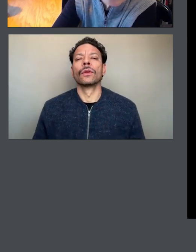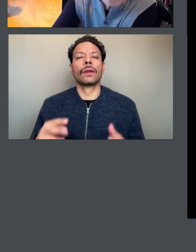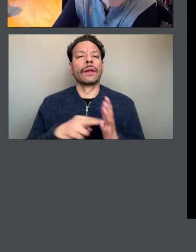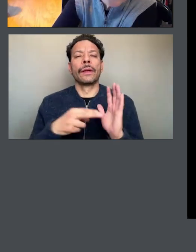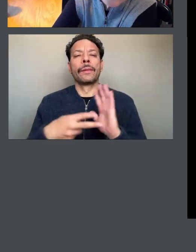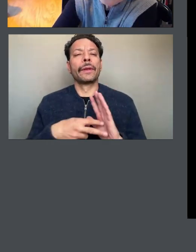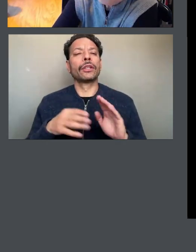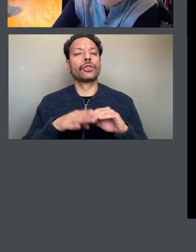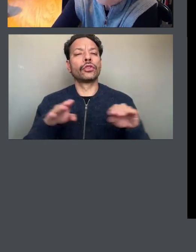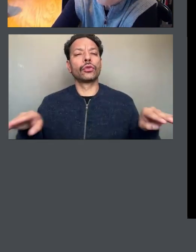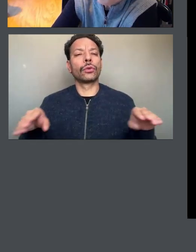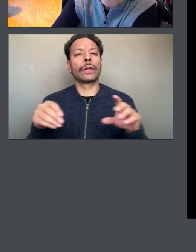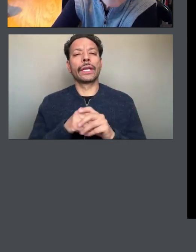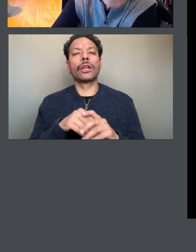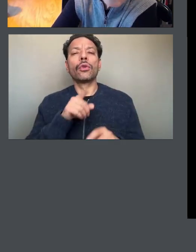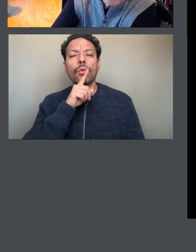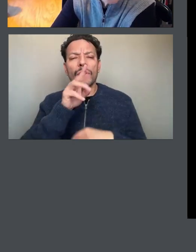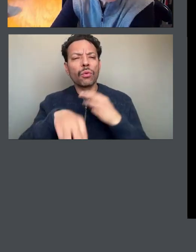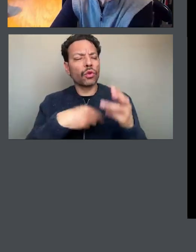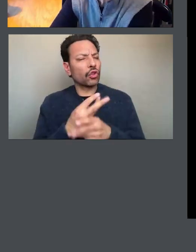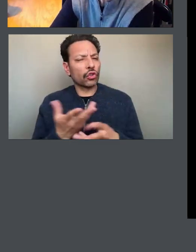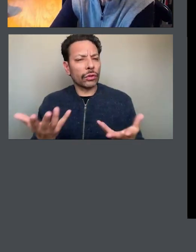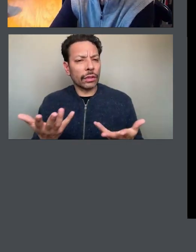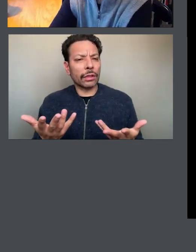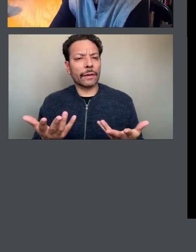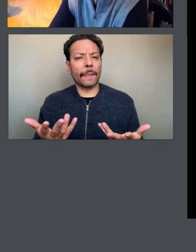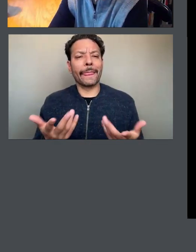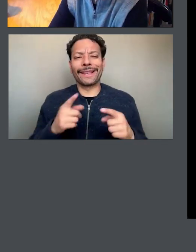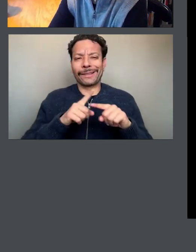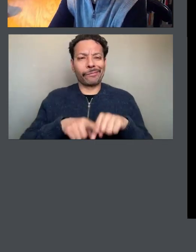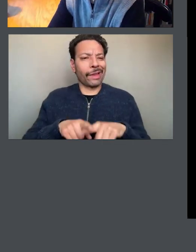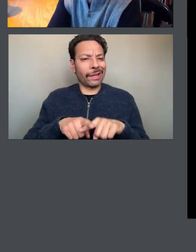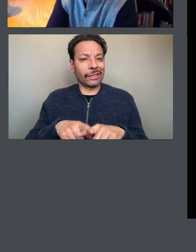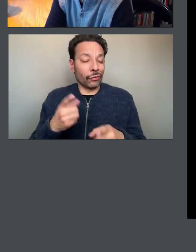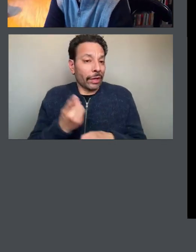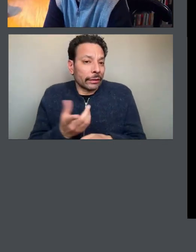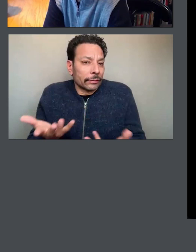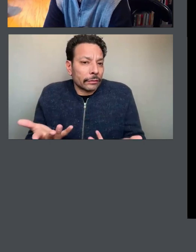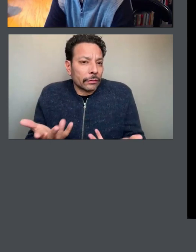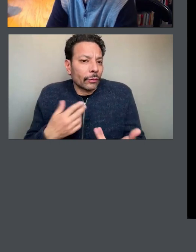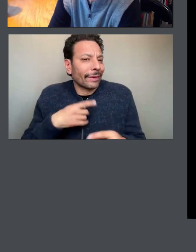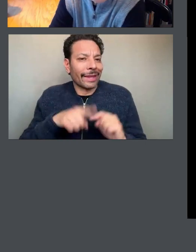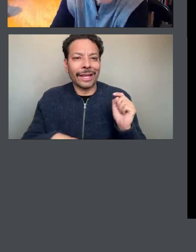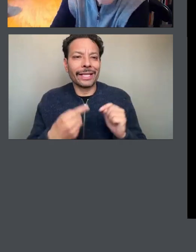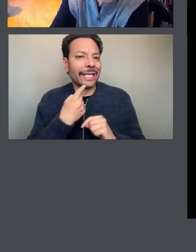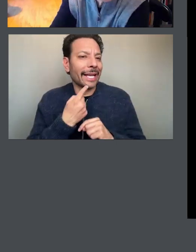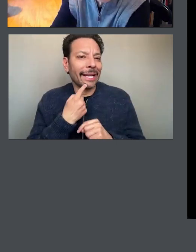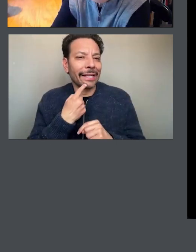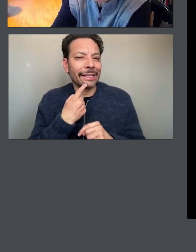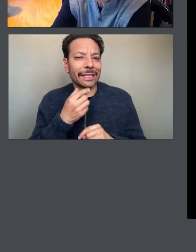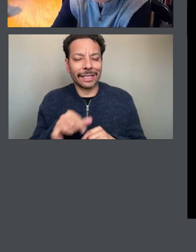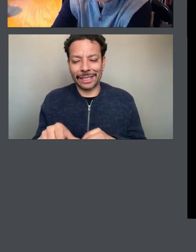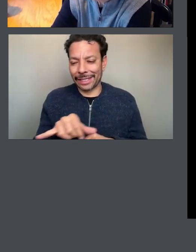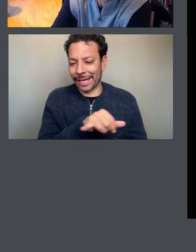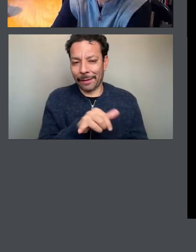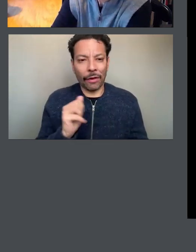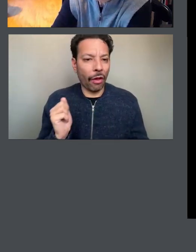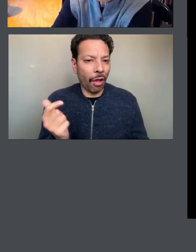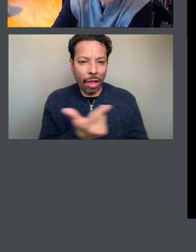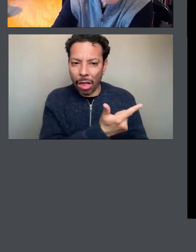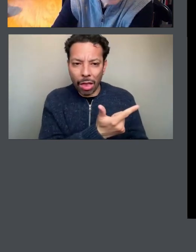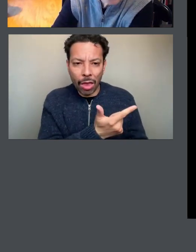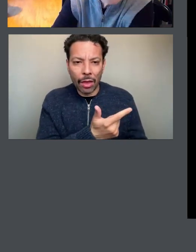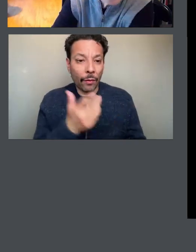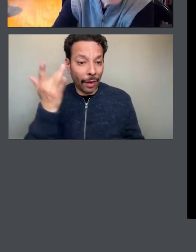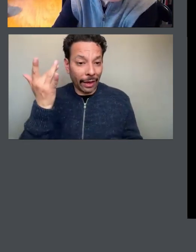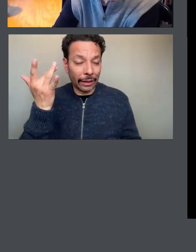about children in the real world? Well, it depends, doesn't it? We can't say it's the same for everybody